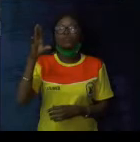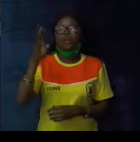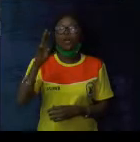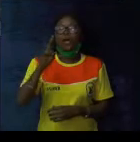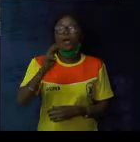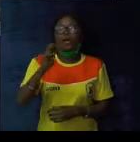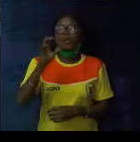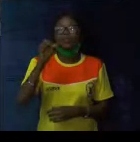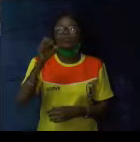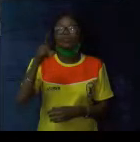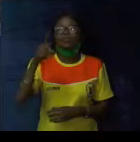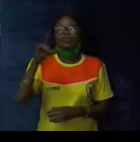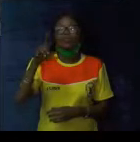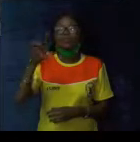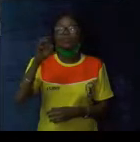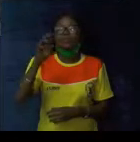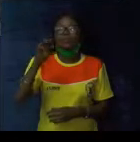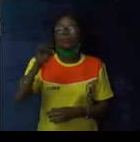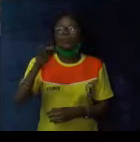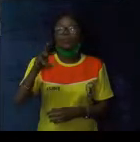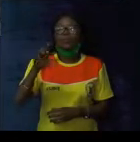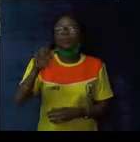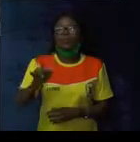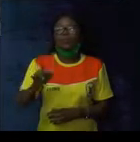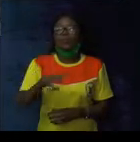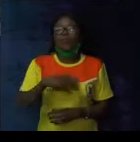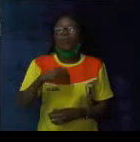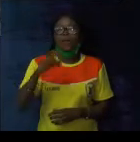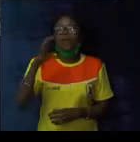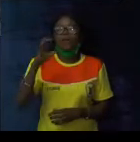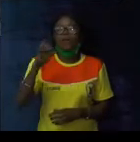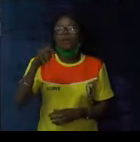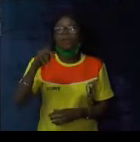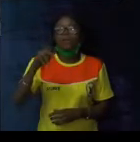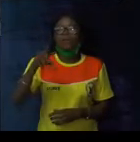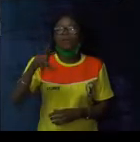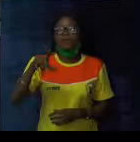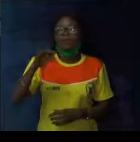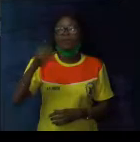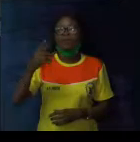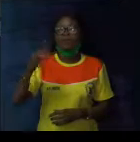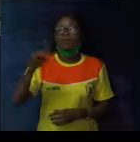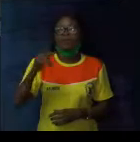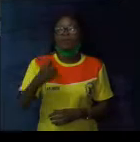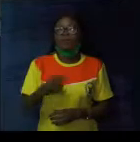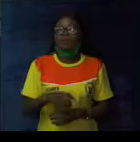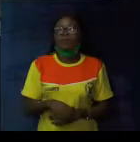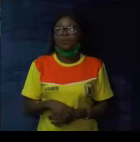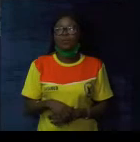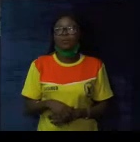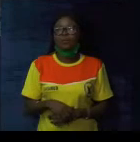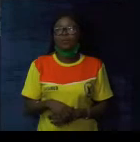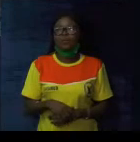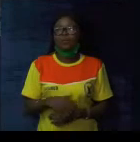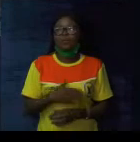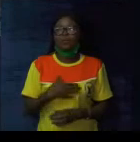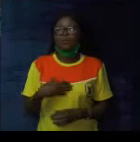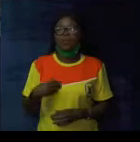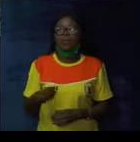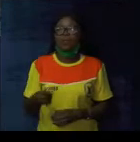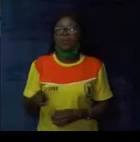Okay, the correct answer is complementary. You remember? Coco 90, so. Well, sing